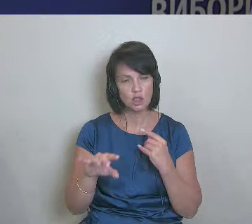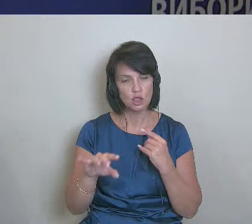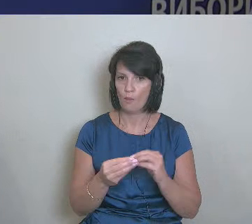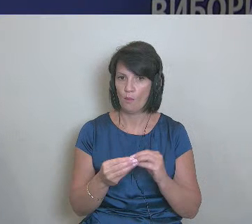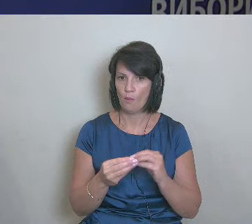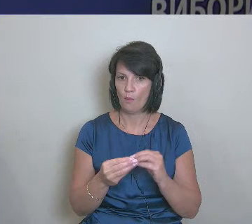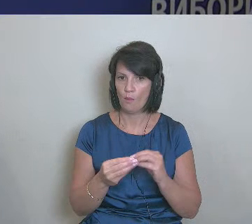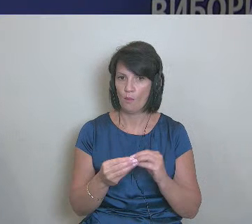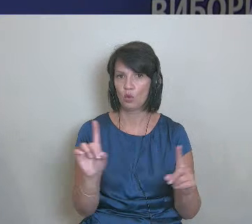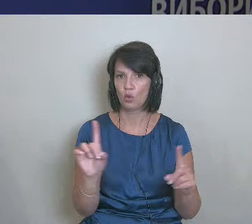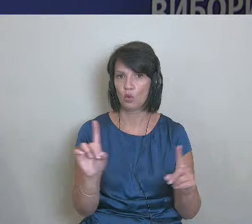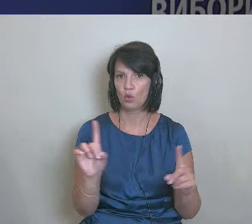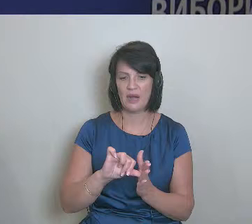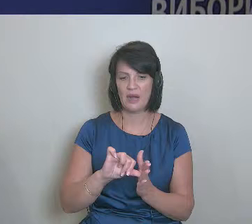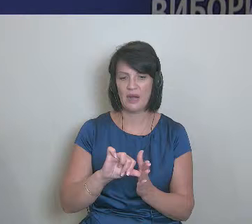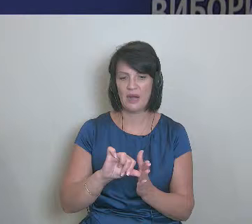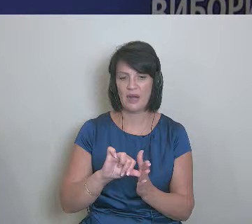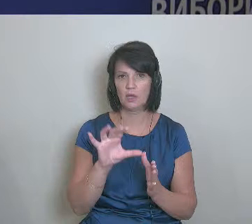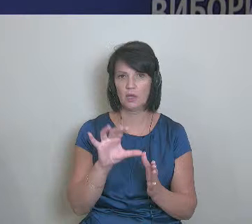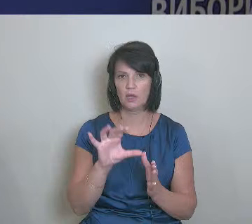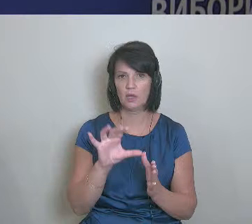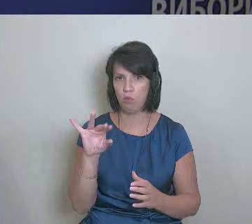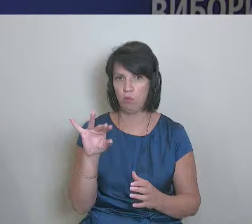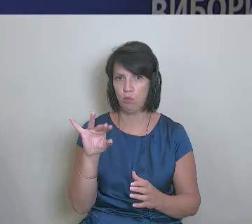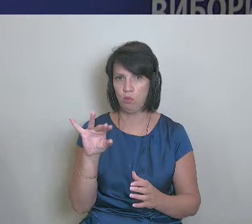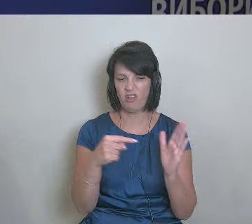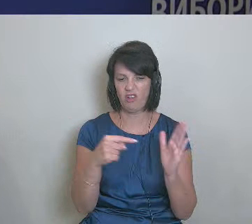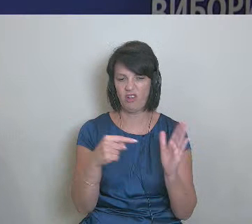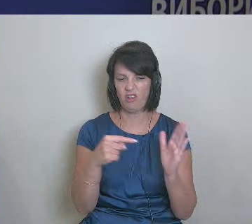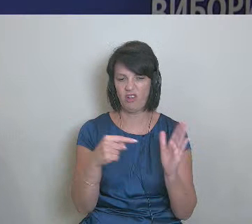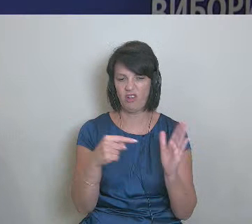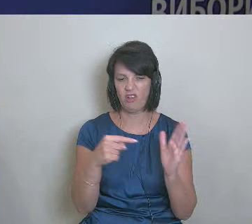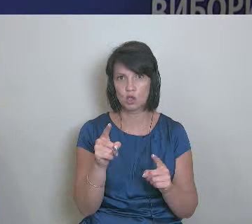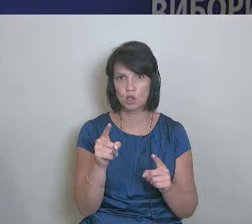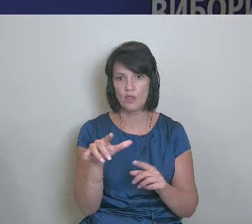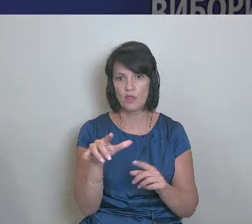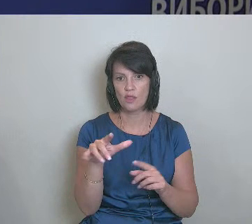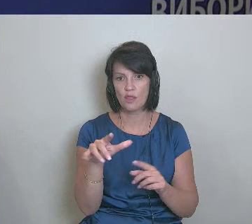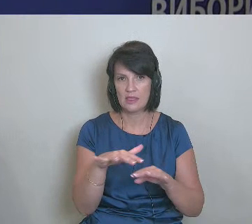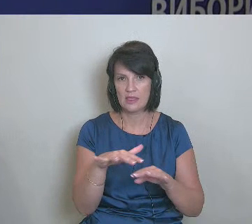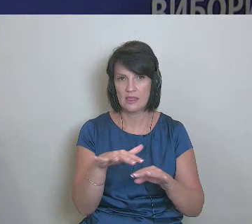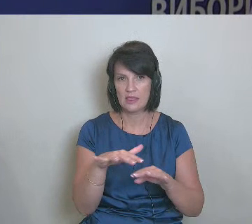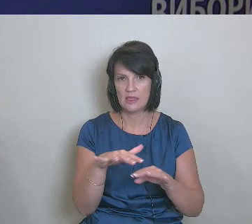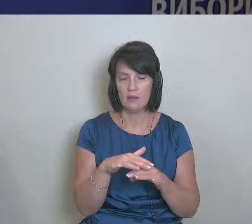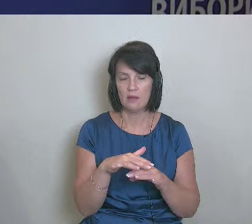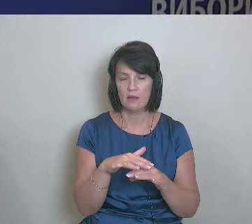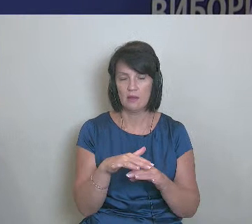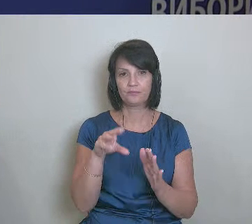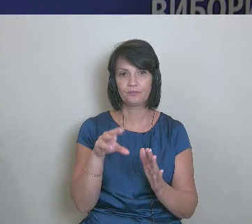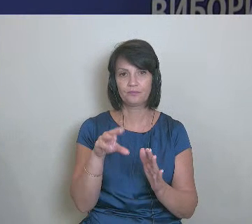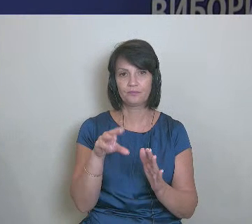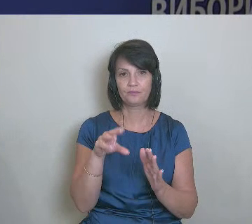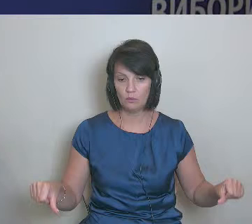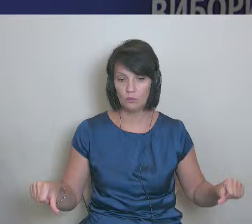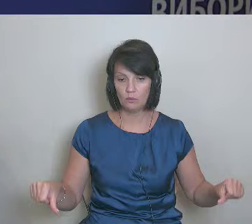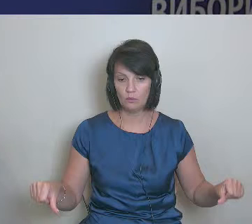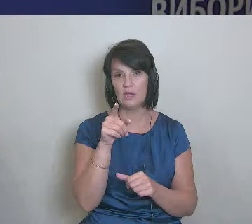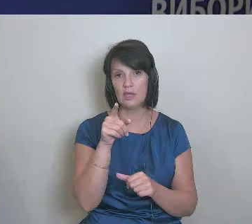these recommendations. There is another problem, and the representatives of Opora mentioned that the